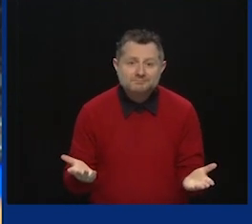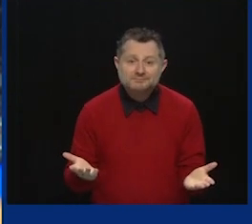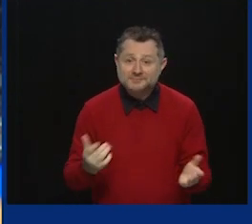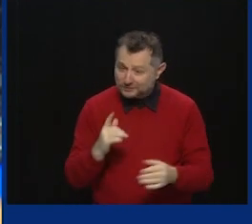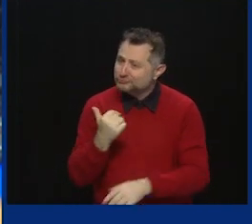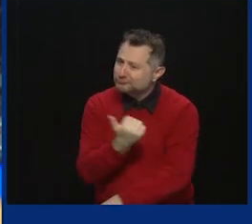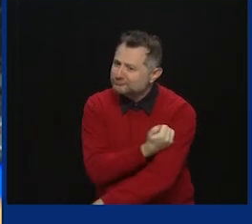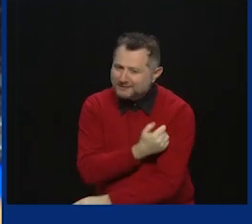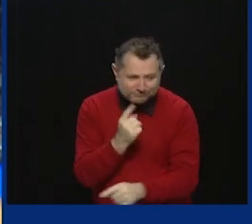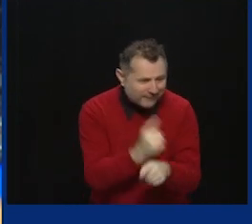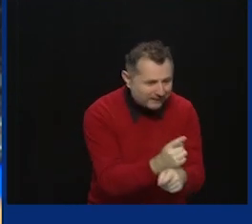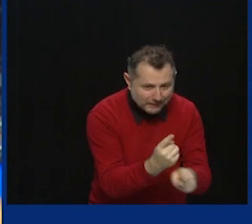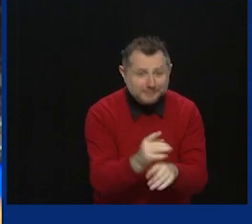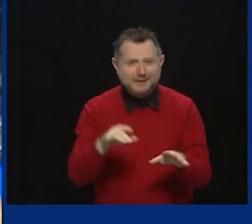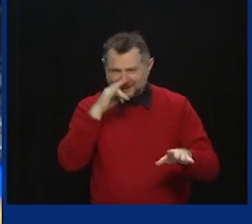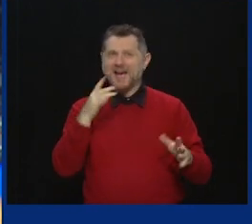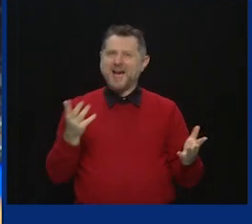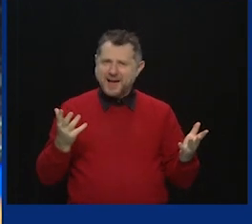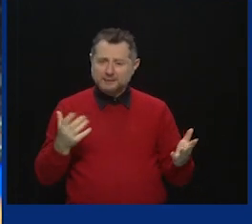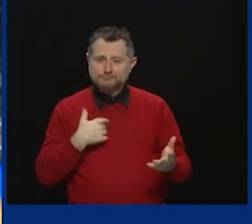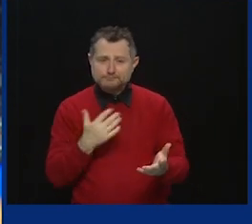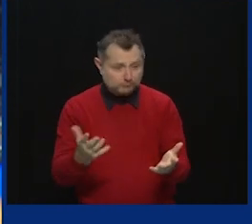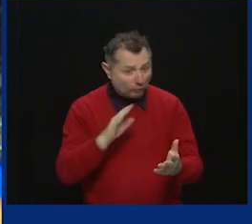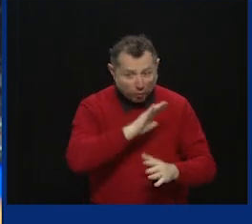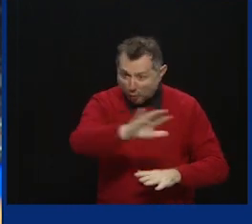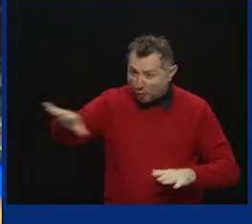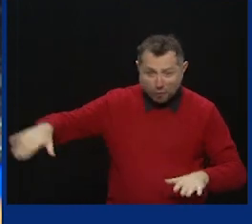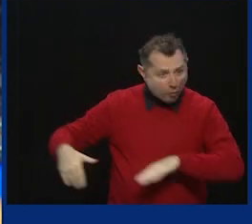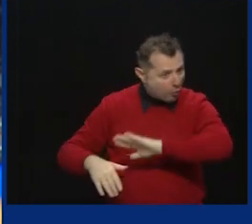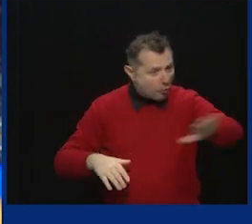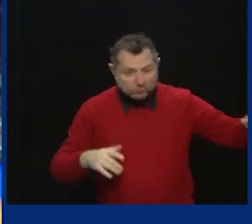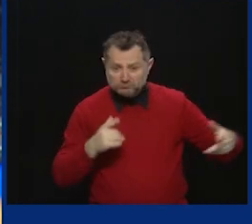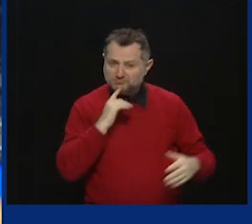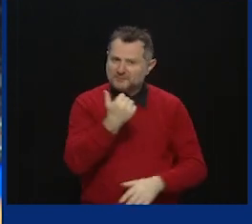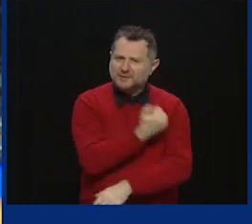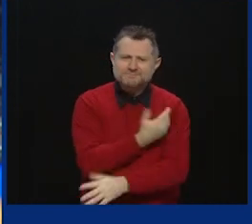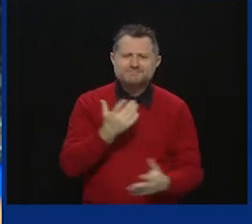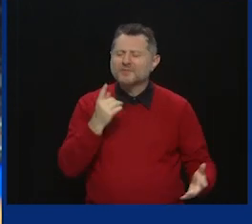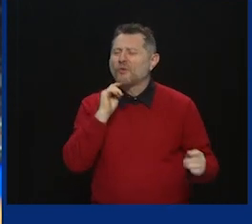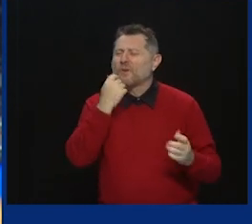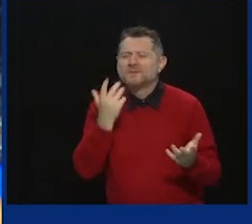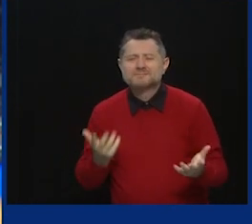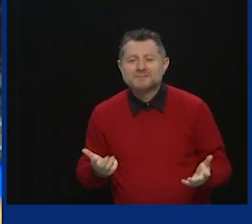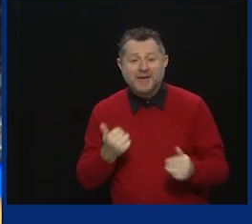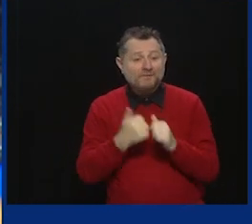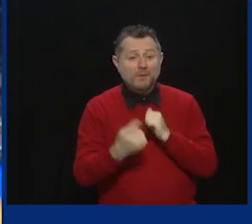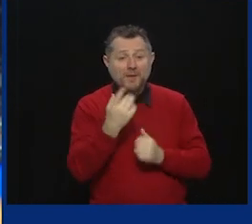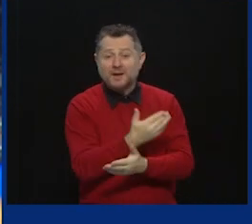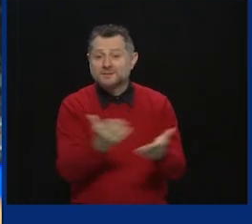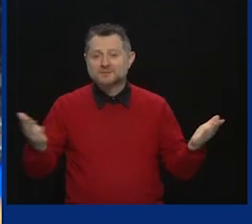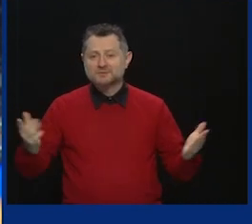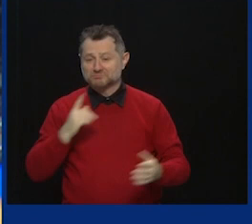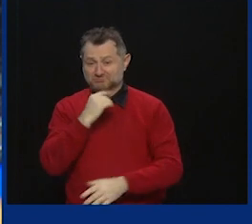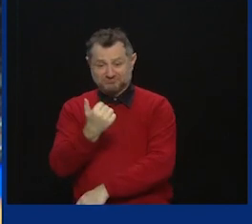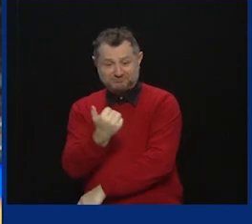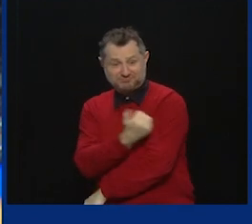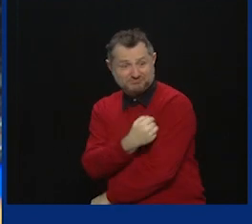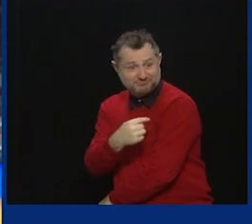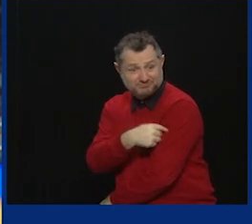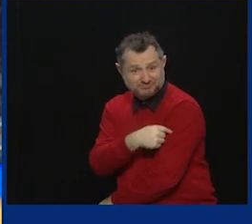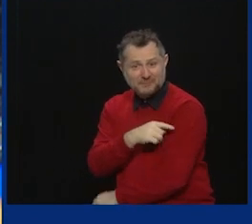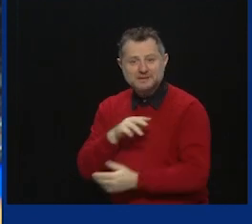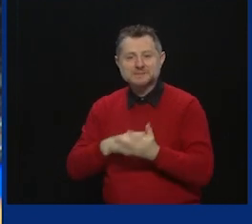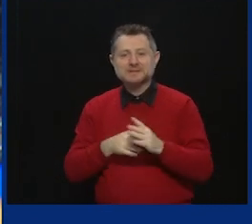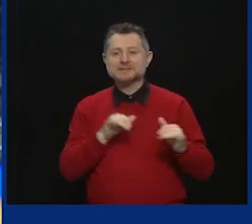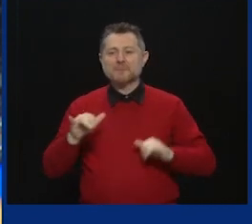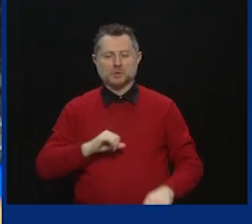going to take your shot, right? You're all going to get your vaccine. It's going to be very cool. Anybody who gets a vaccine is really a superhero to me, and I know you're going to do